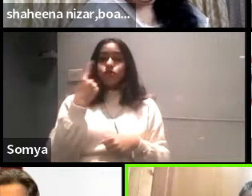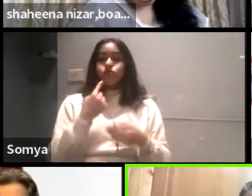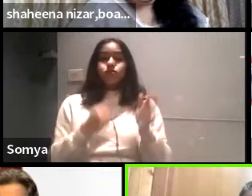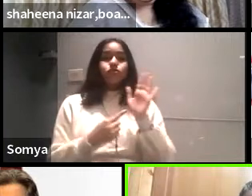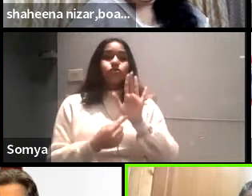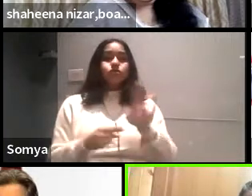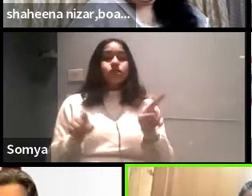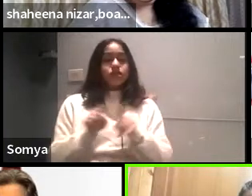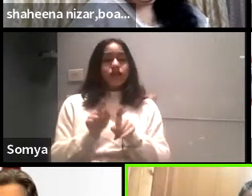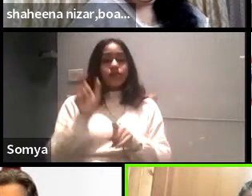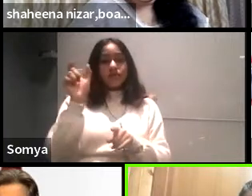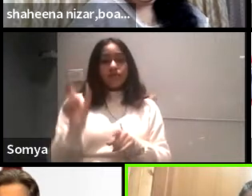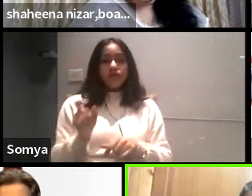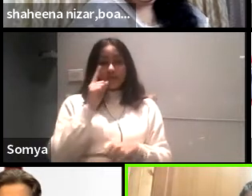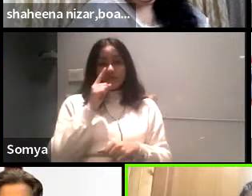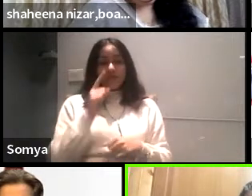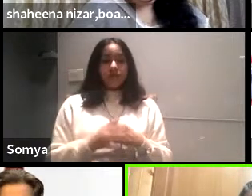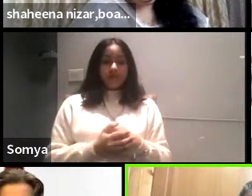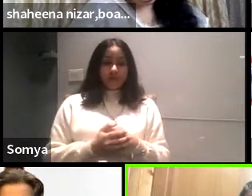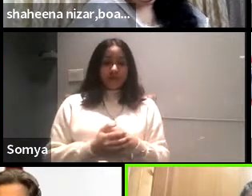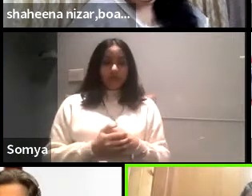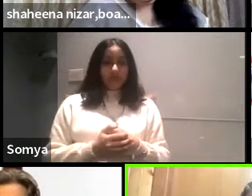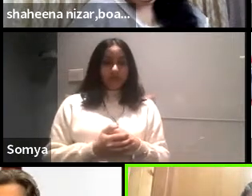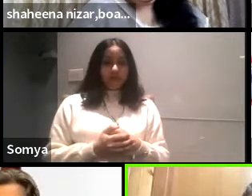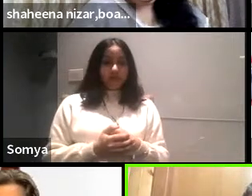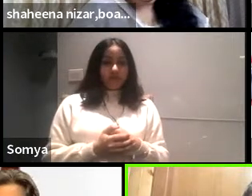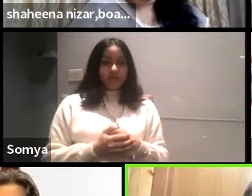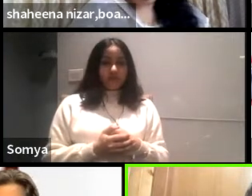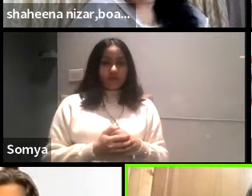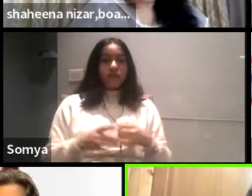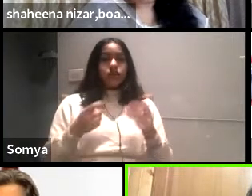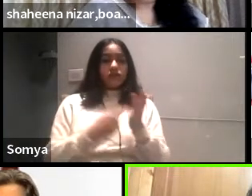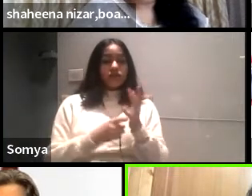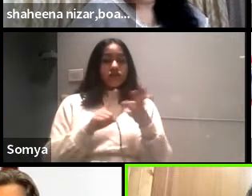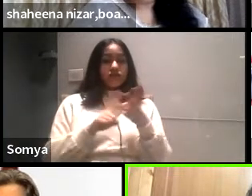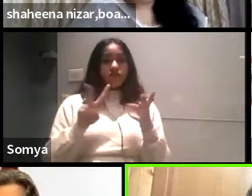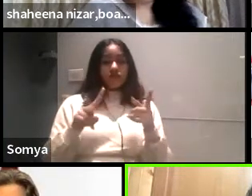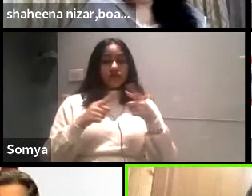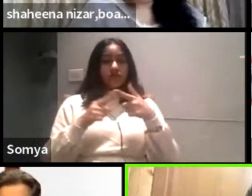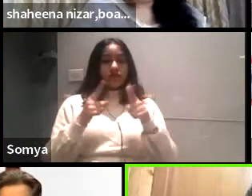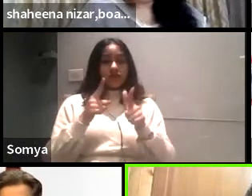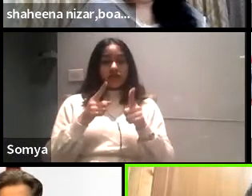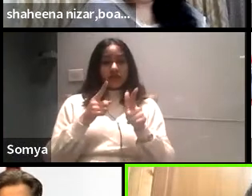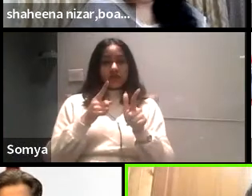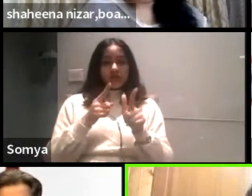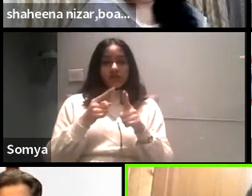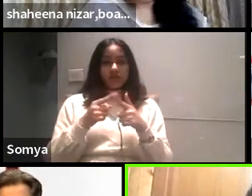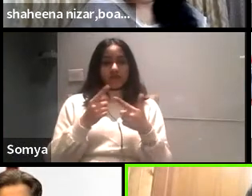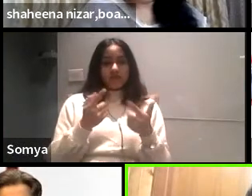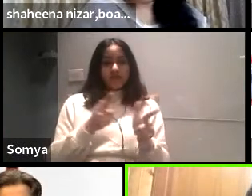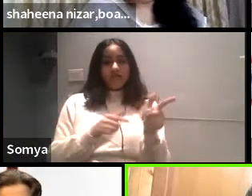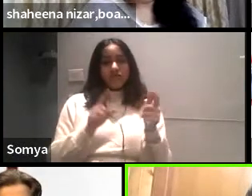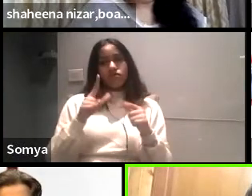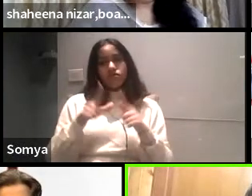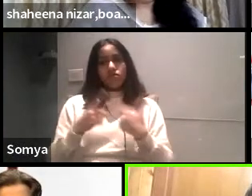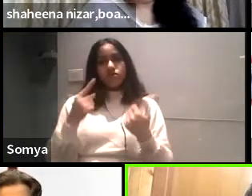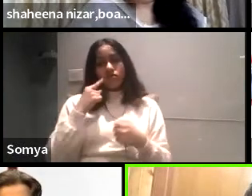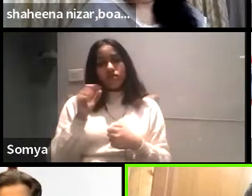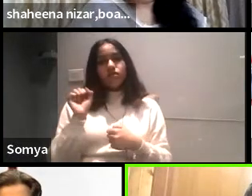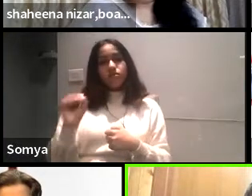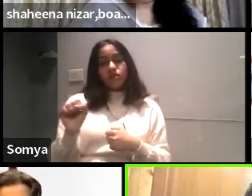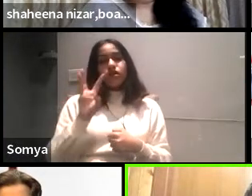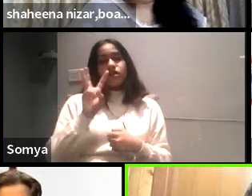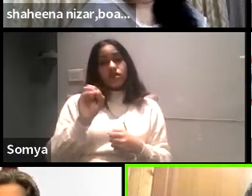Leonard, Cheshire. Revati ji has over